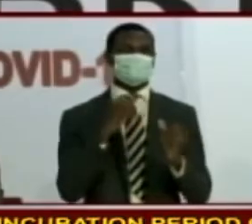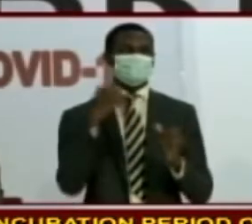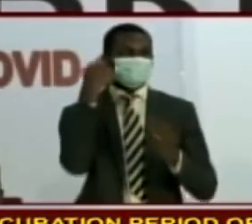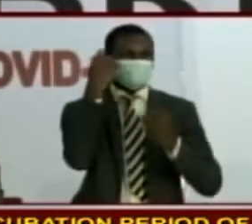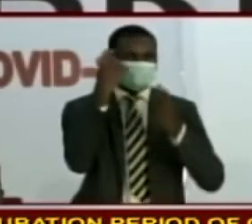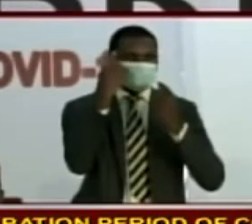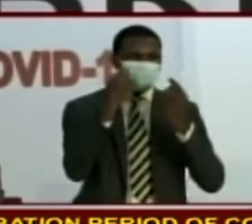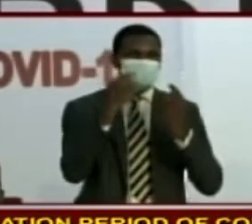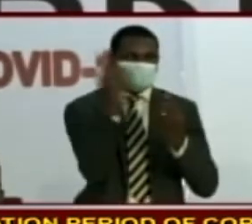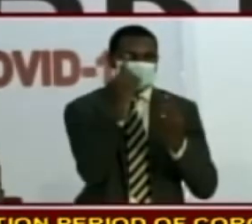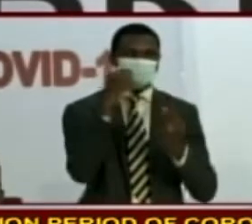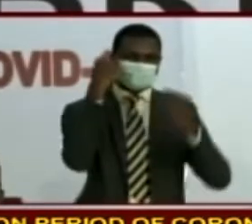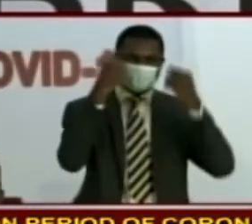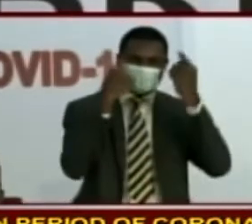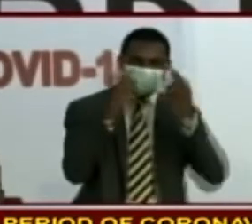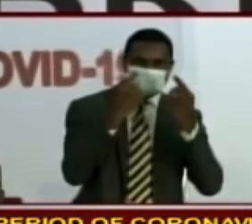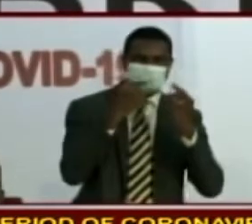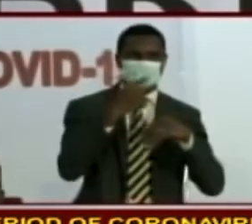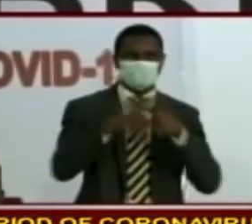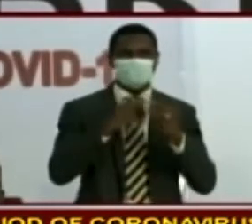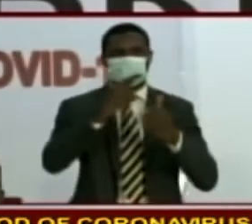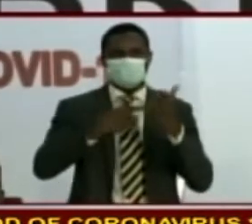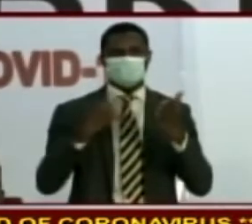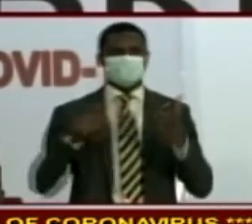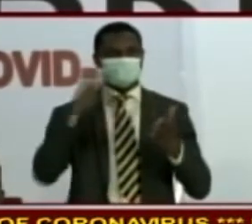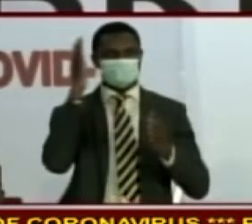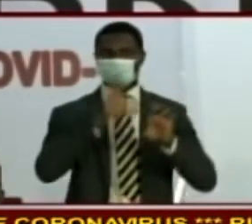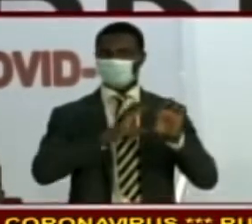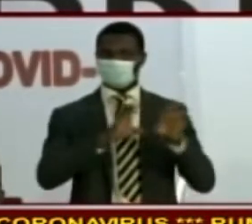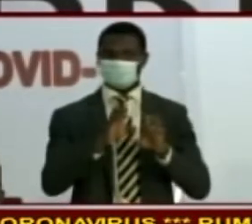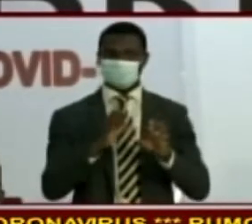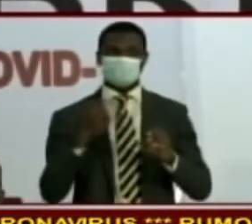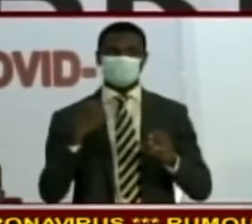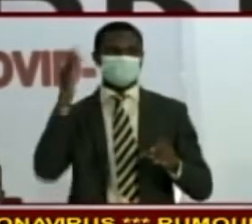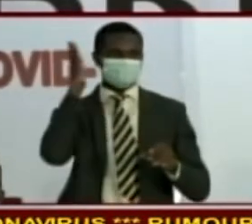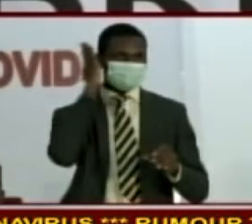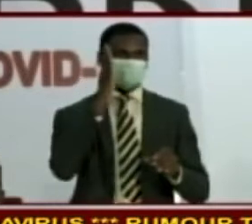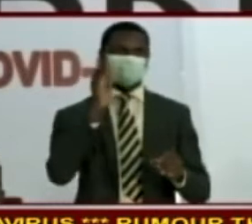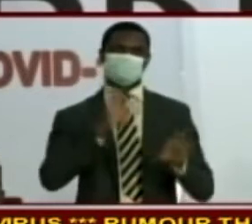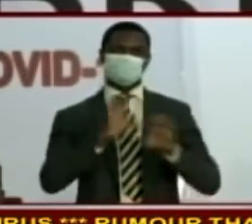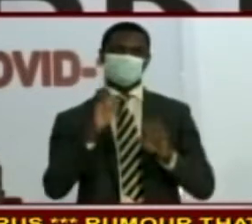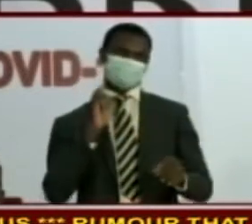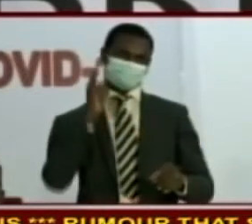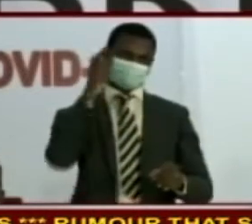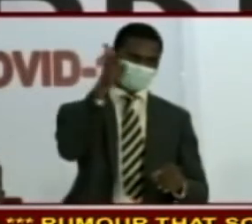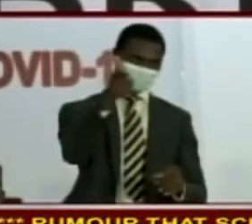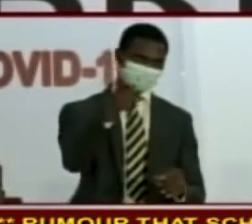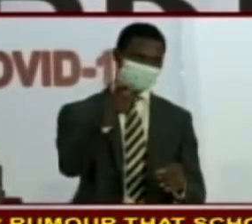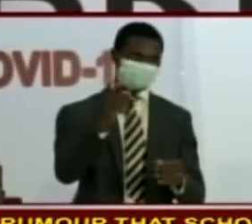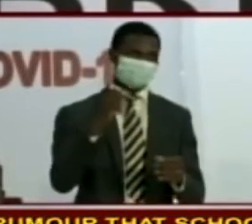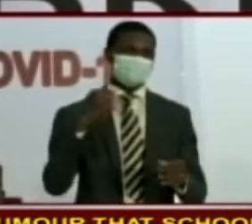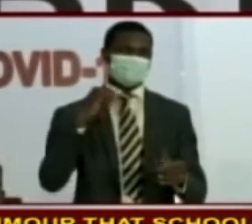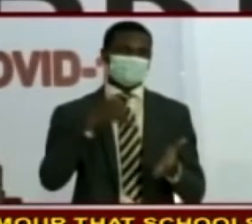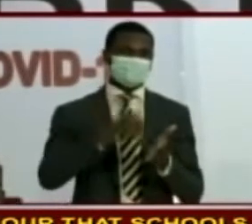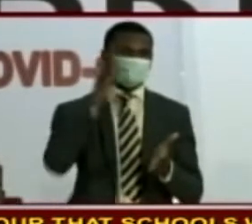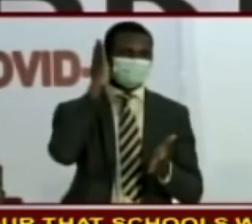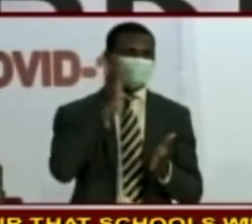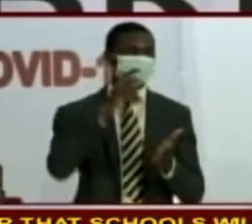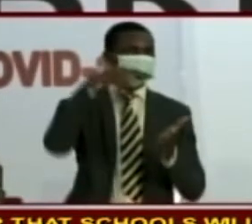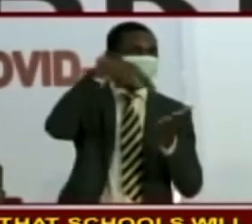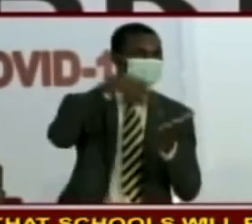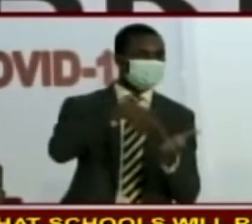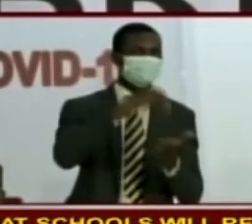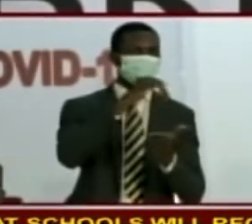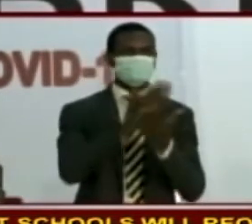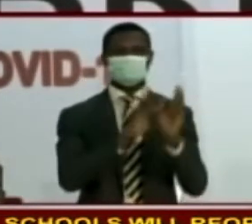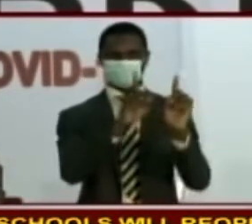not started implementing them, and as he said, it will require some form of testing before even